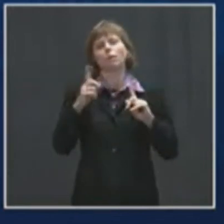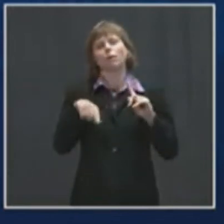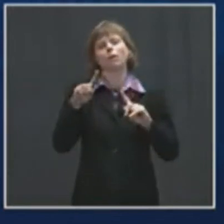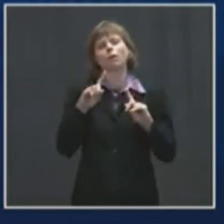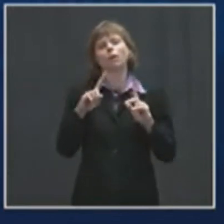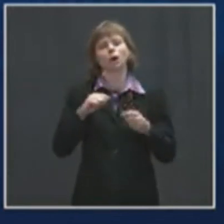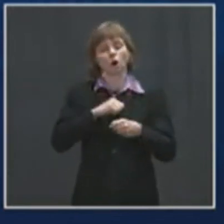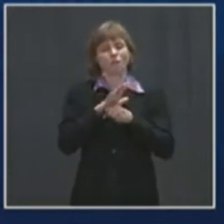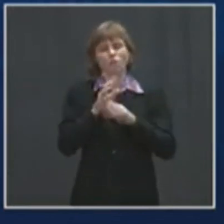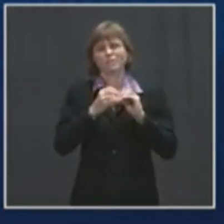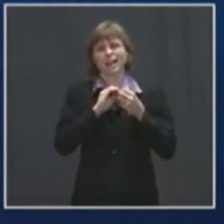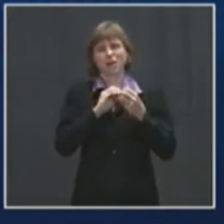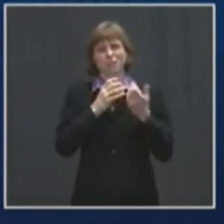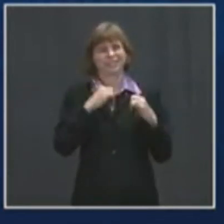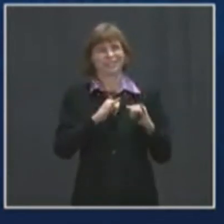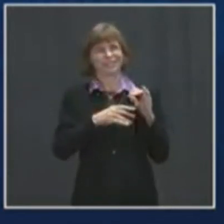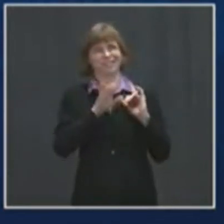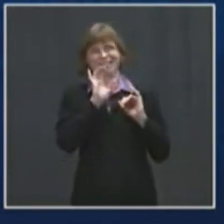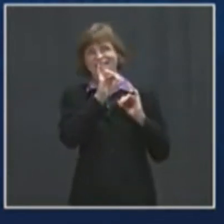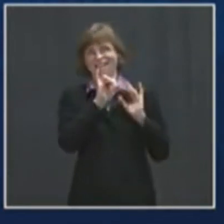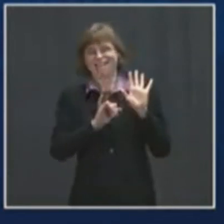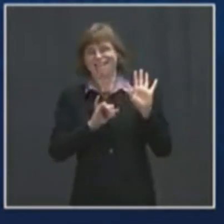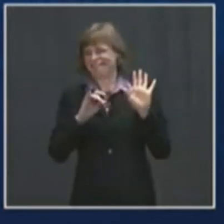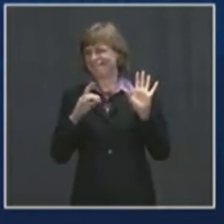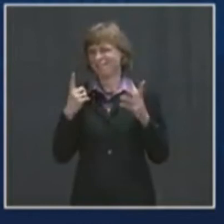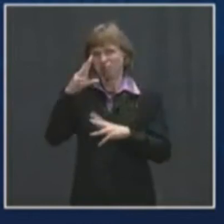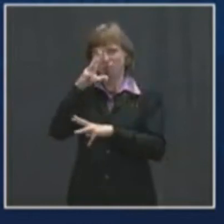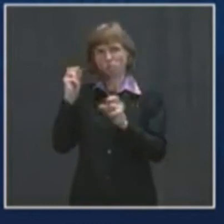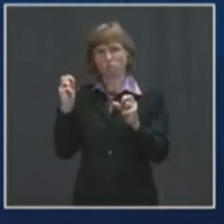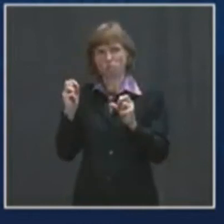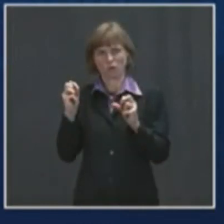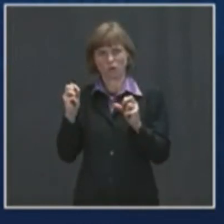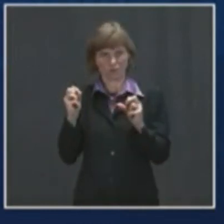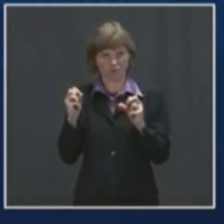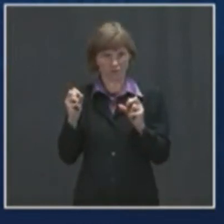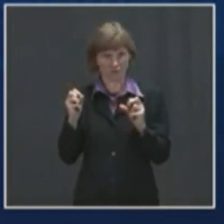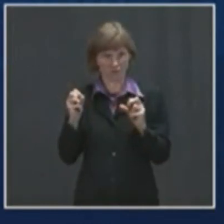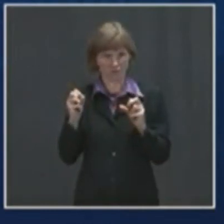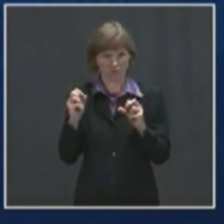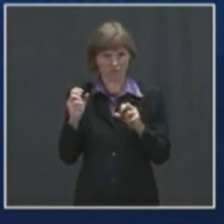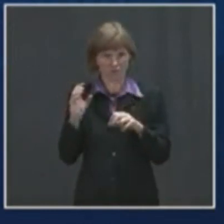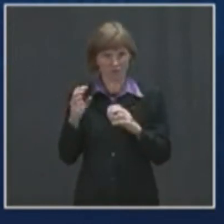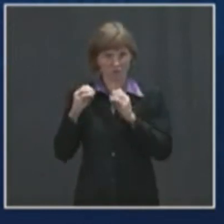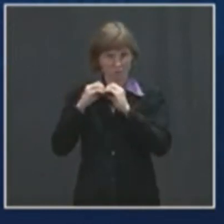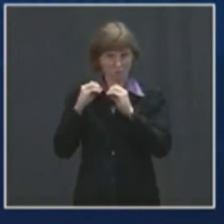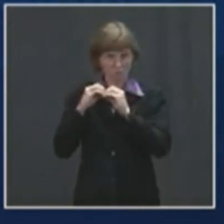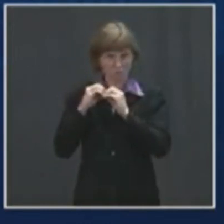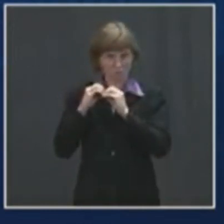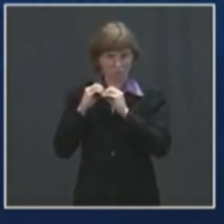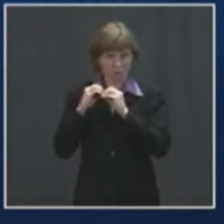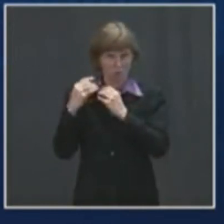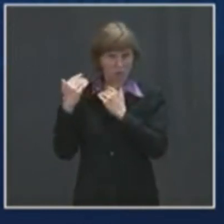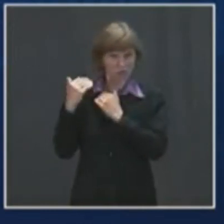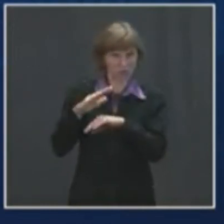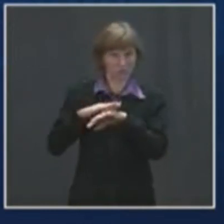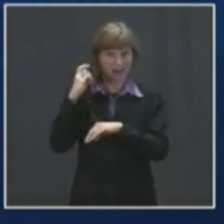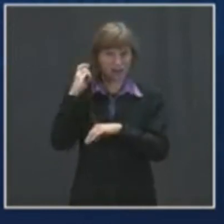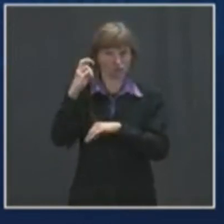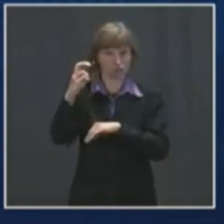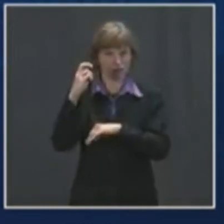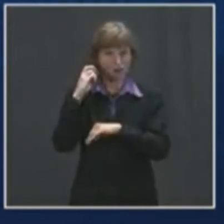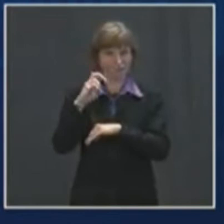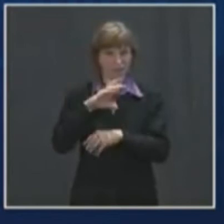where they are, the president has enacted more restrictions on travel restrictions, including South Africa. How does that play